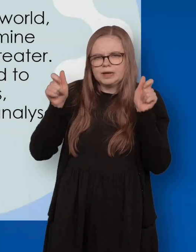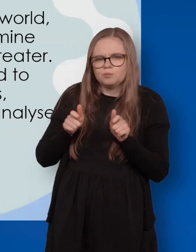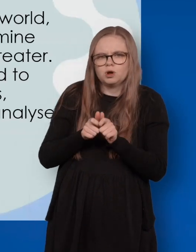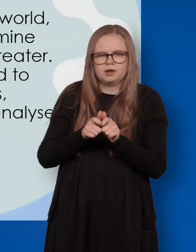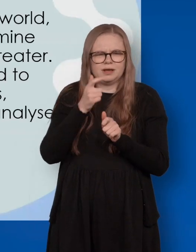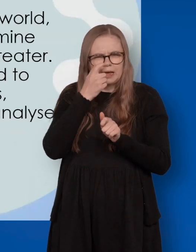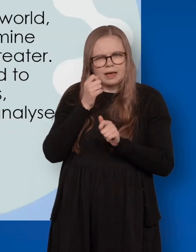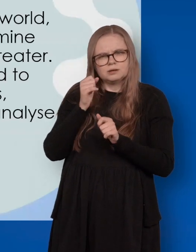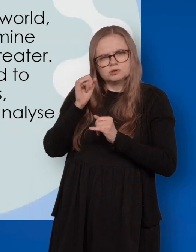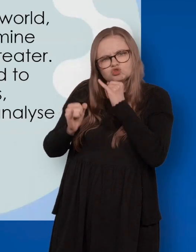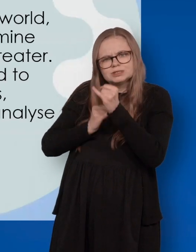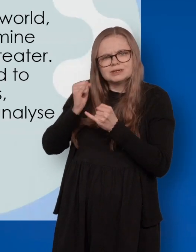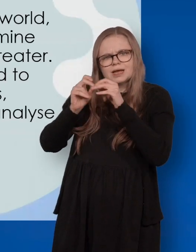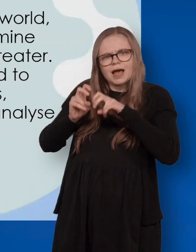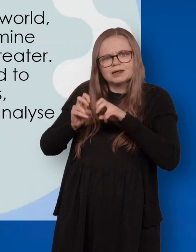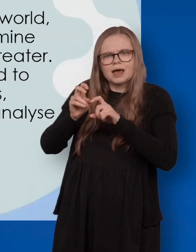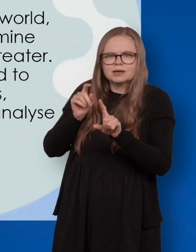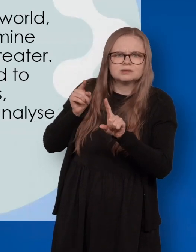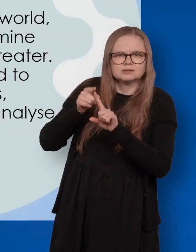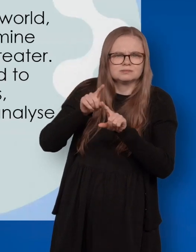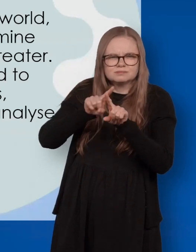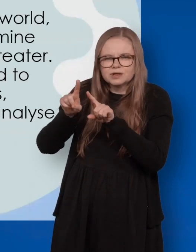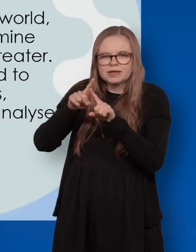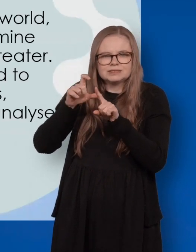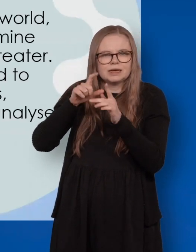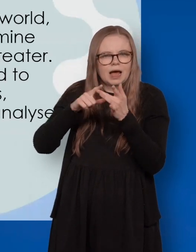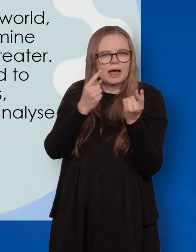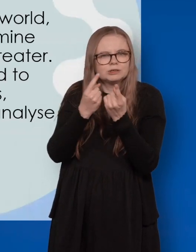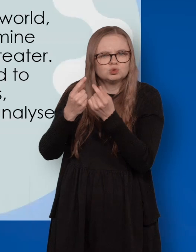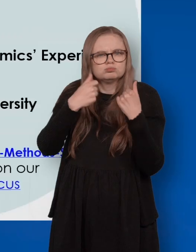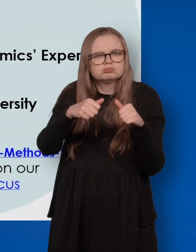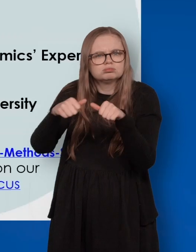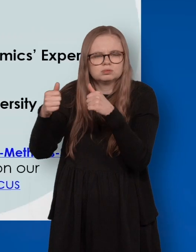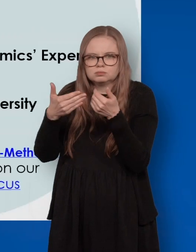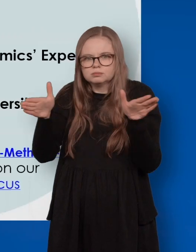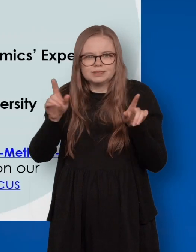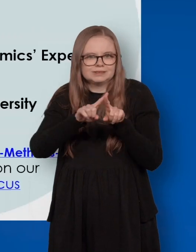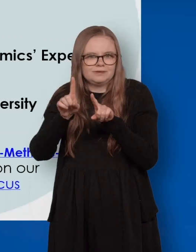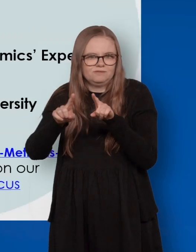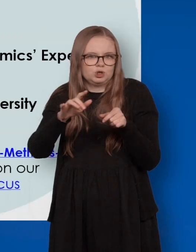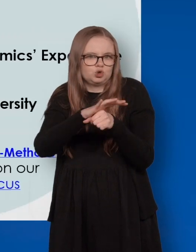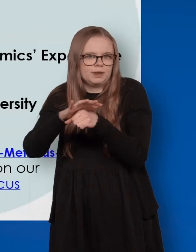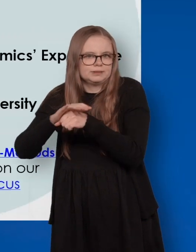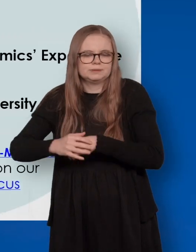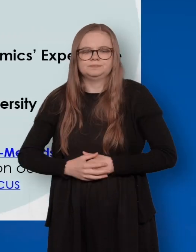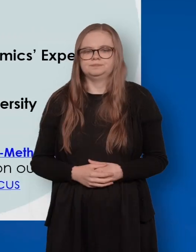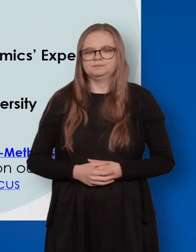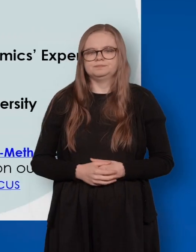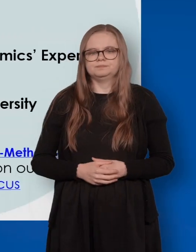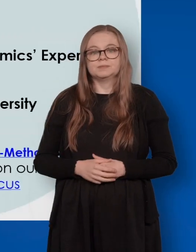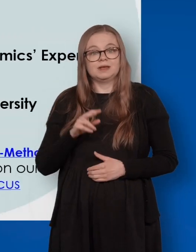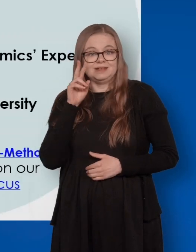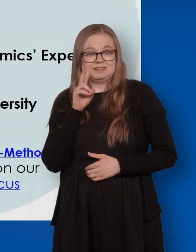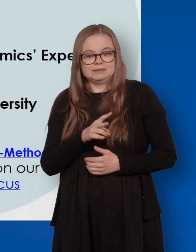to critically analyze and address EDI issues across various domains. So here you can see some